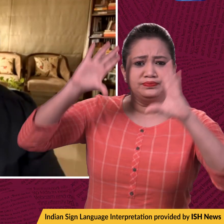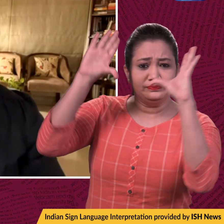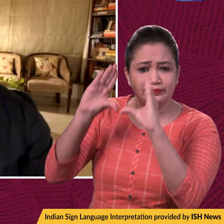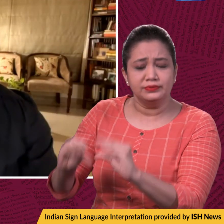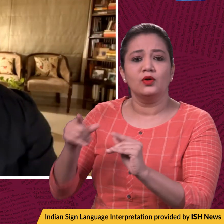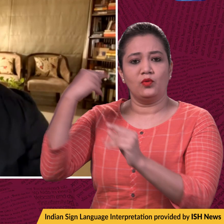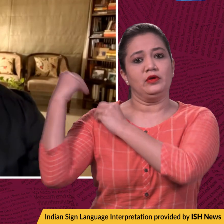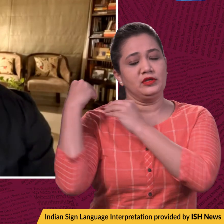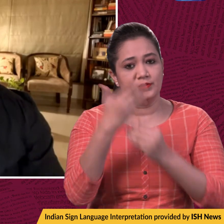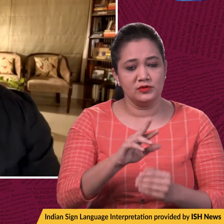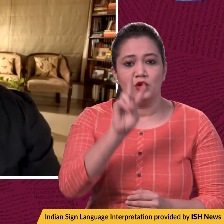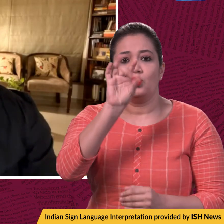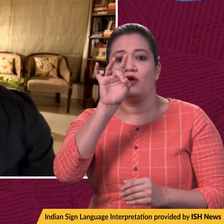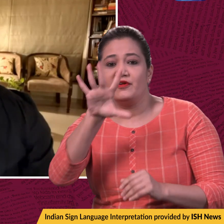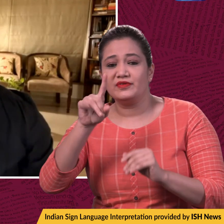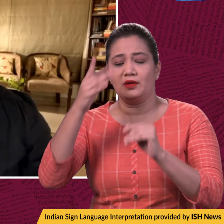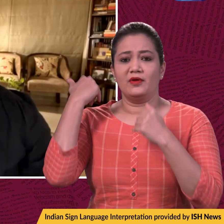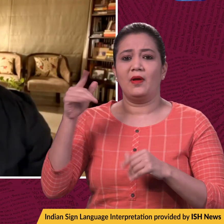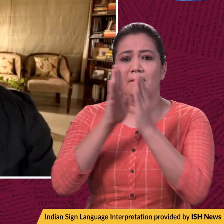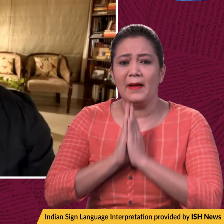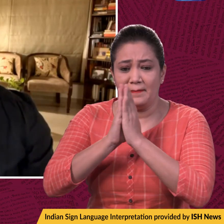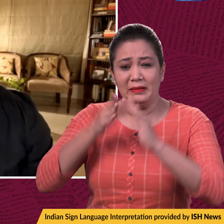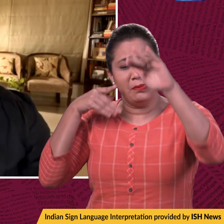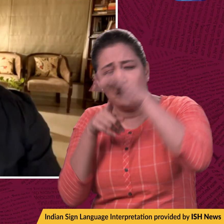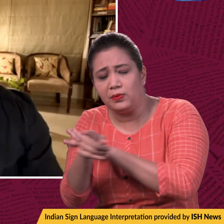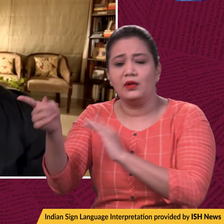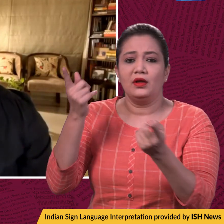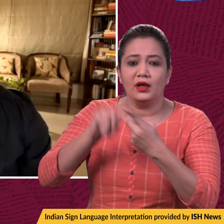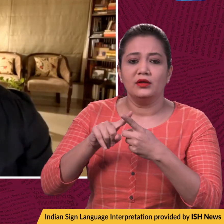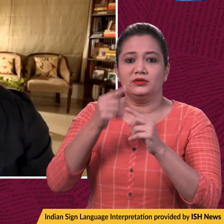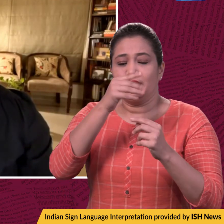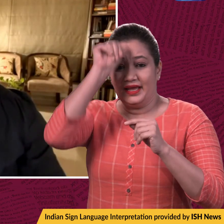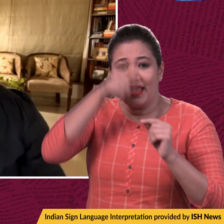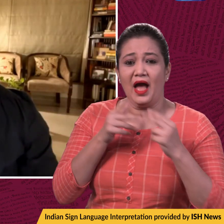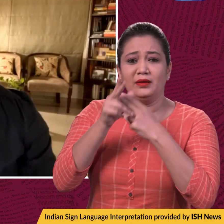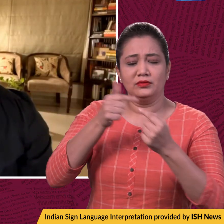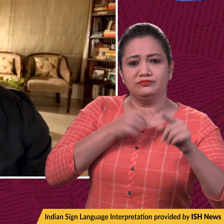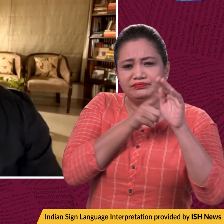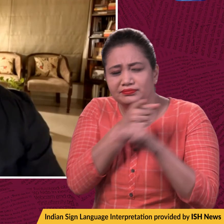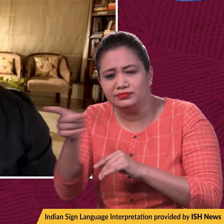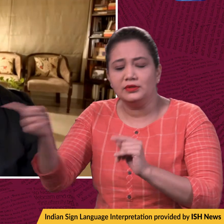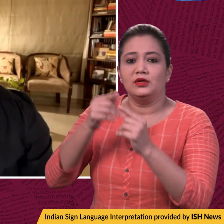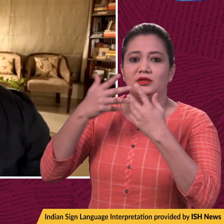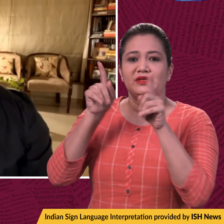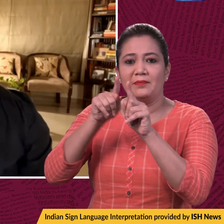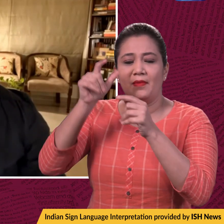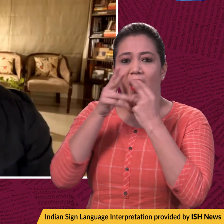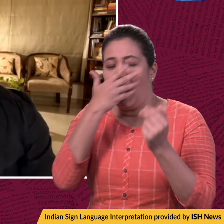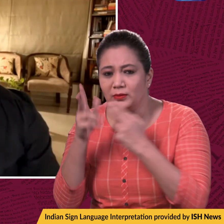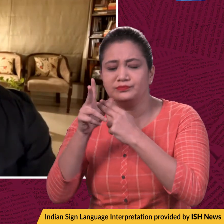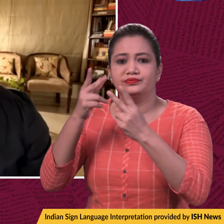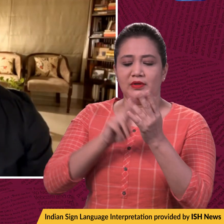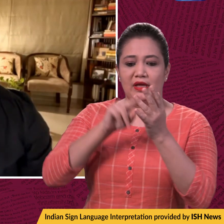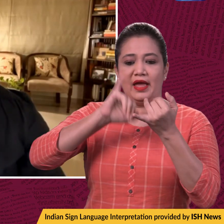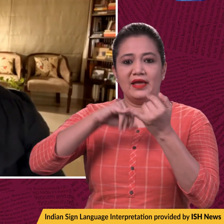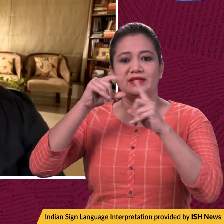northeast of India. The 2015 cross-border operation into Myanmar, in which the Indian Army successfully responded to an ambush by